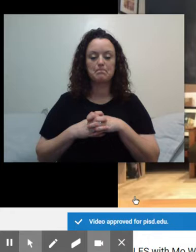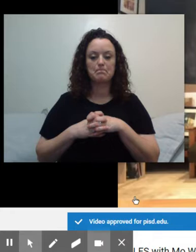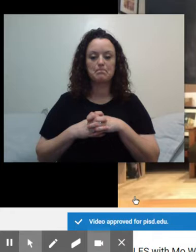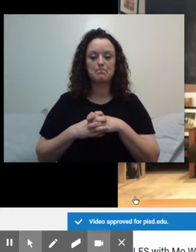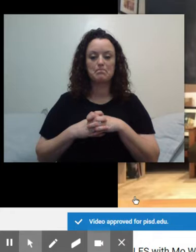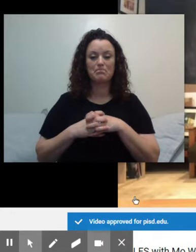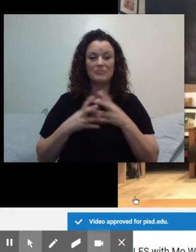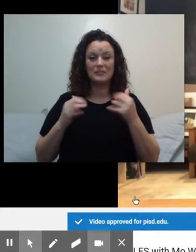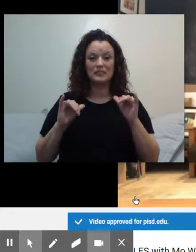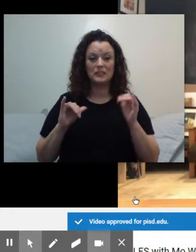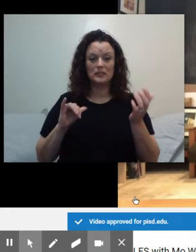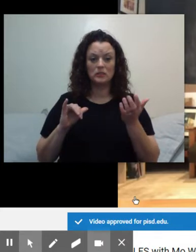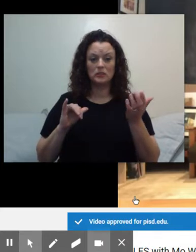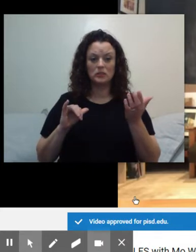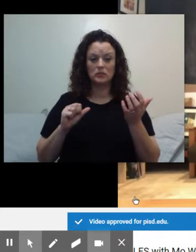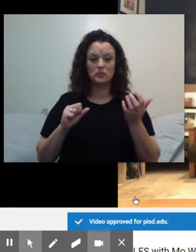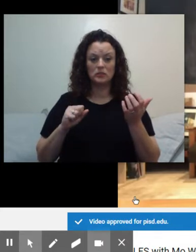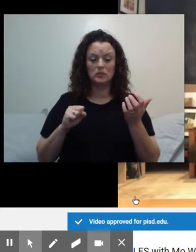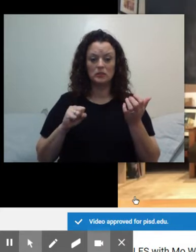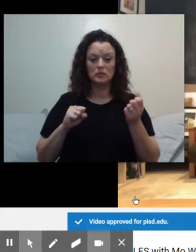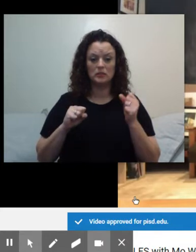Oh, you're still here.